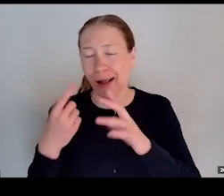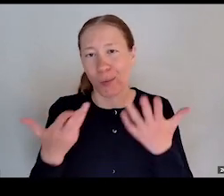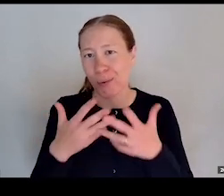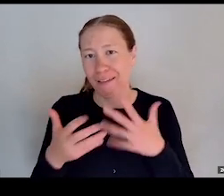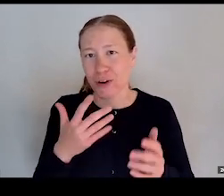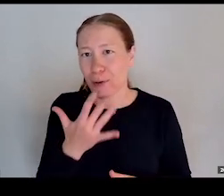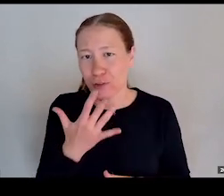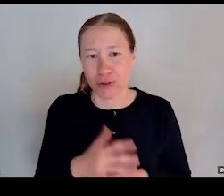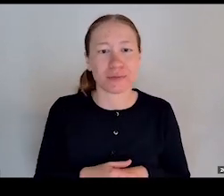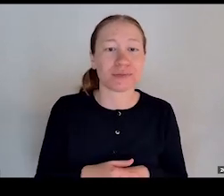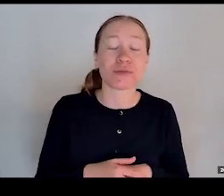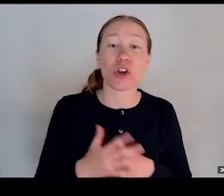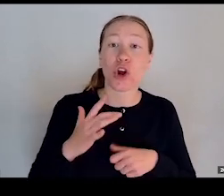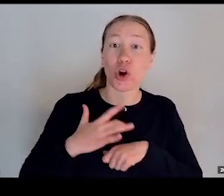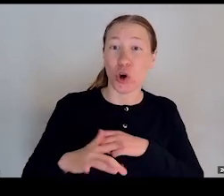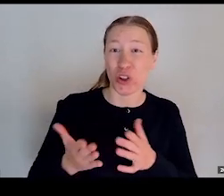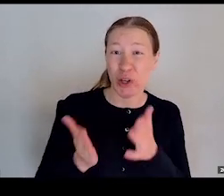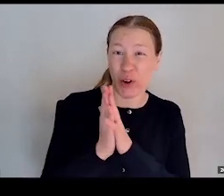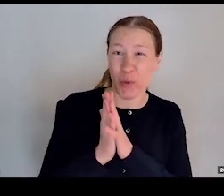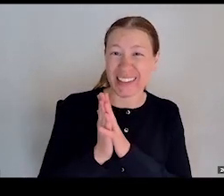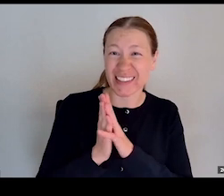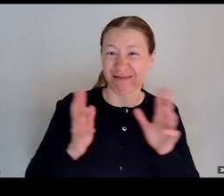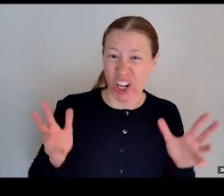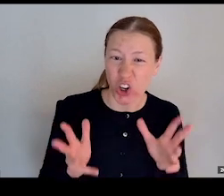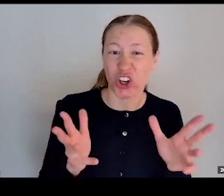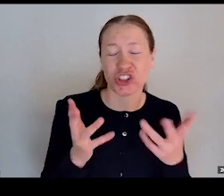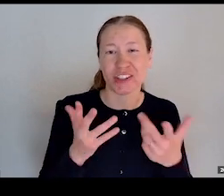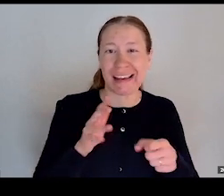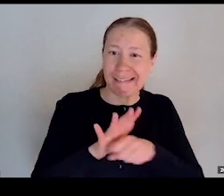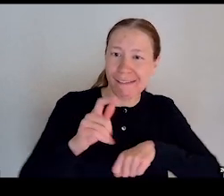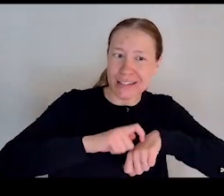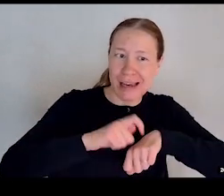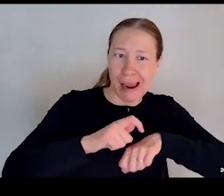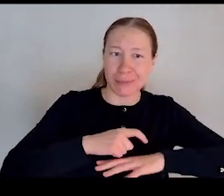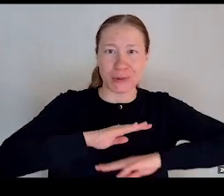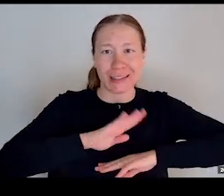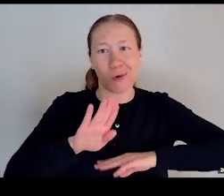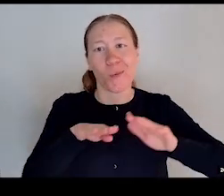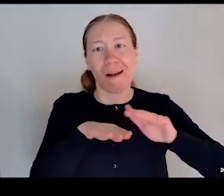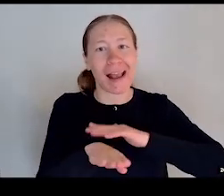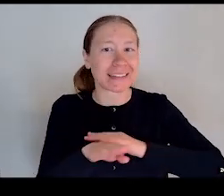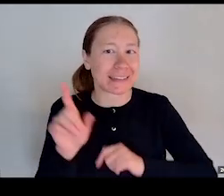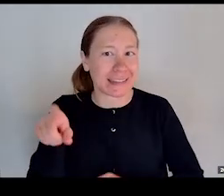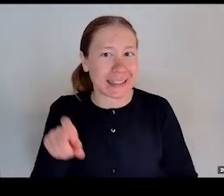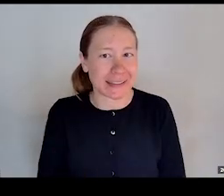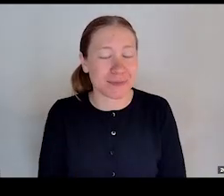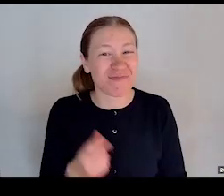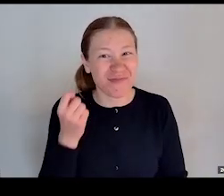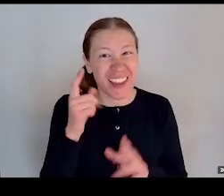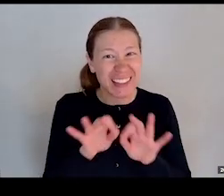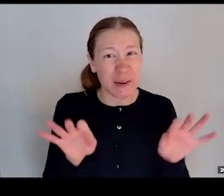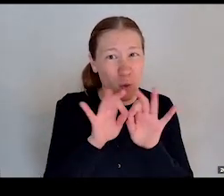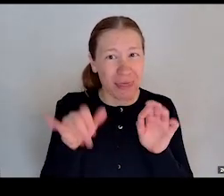is. Early requests are strongly encouraged to allow sufficient time to meet your access needs. It's important that that person